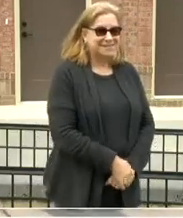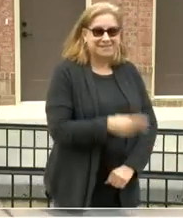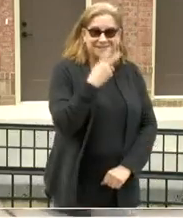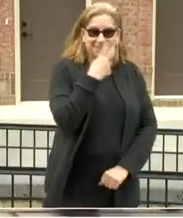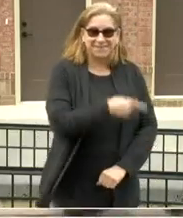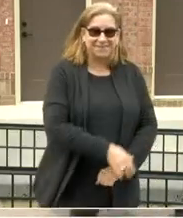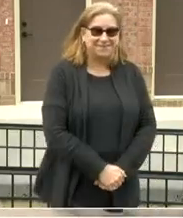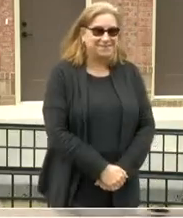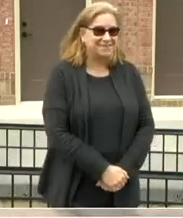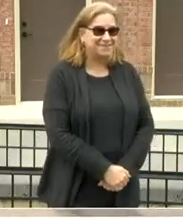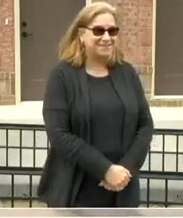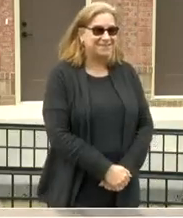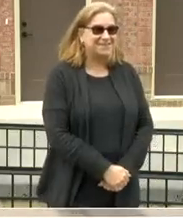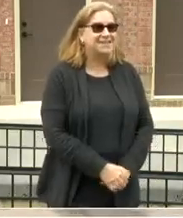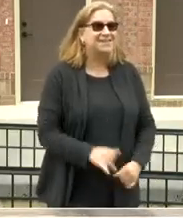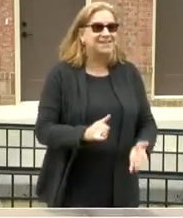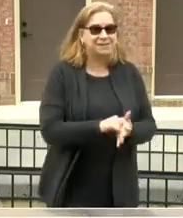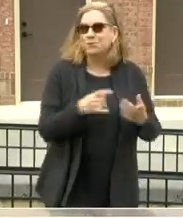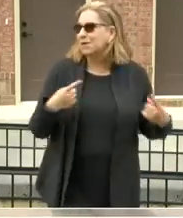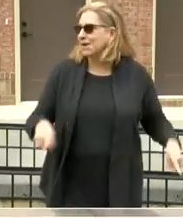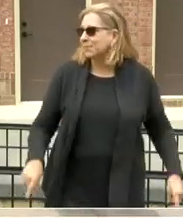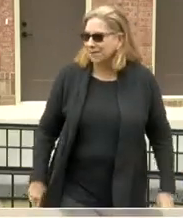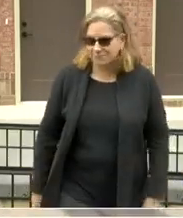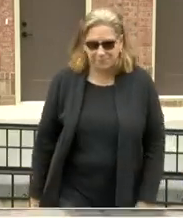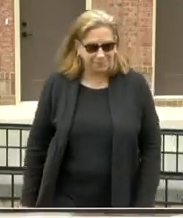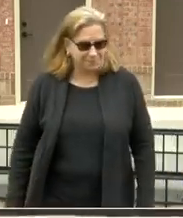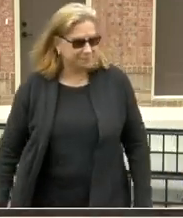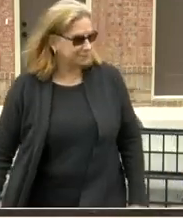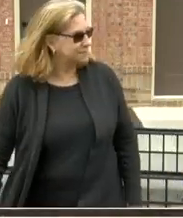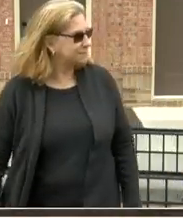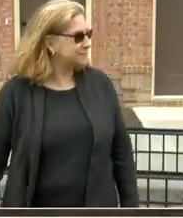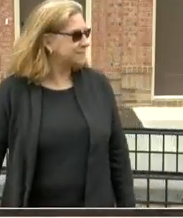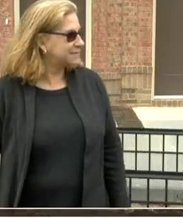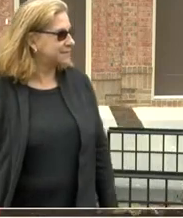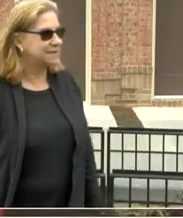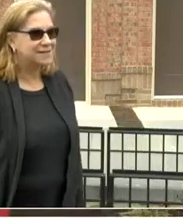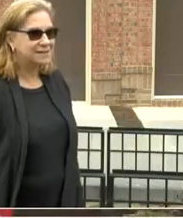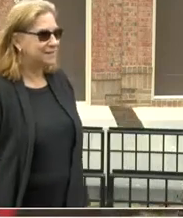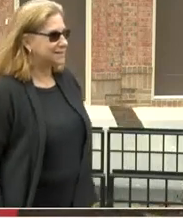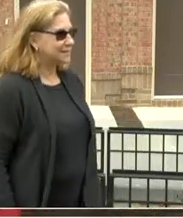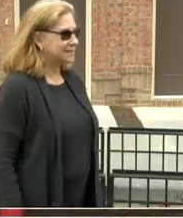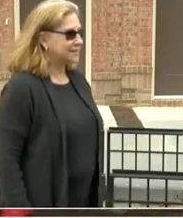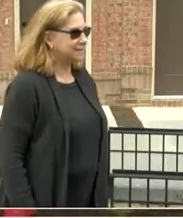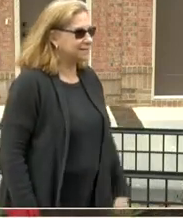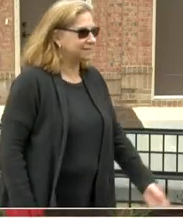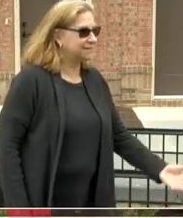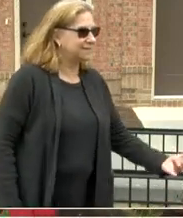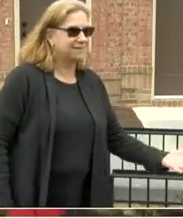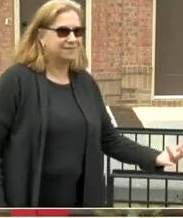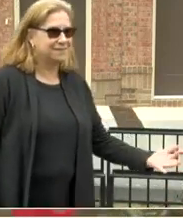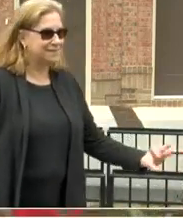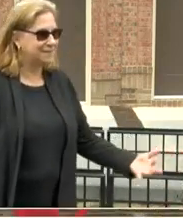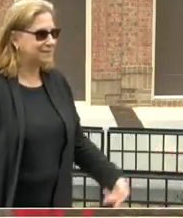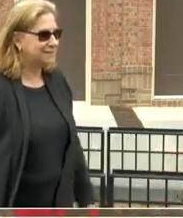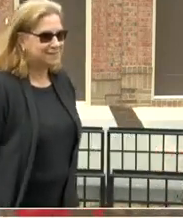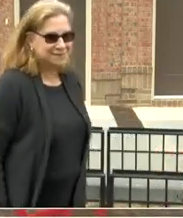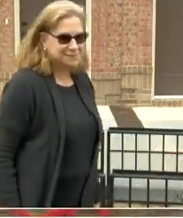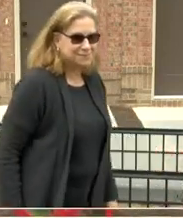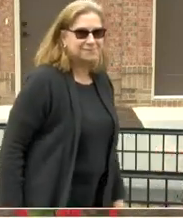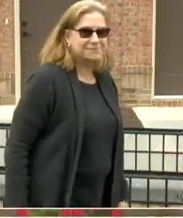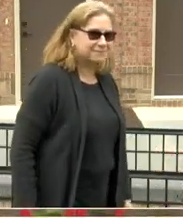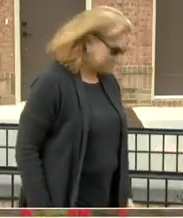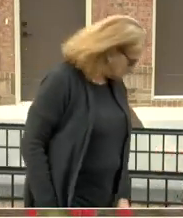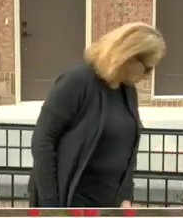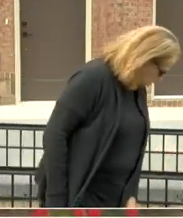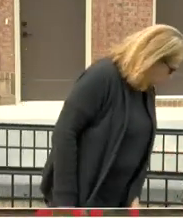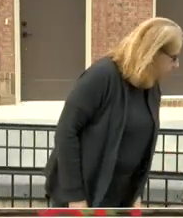for people. So the last thing I'd like to do, I know we have some homeowners here today. If you're a future homeowner at District Towns at St. Elizabeth's